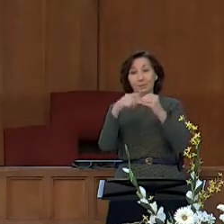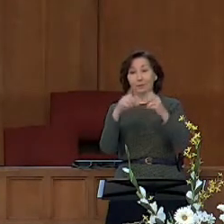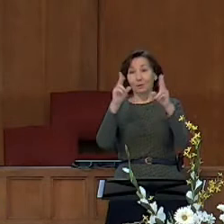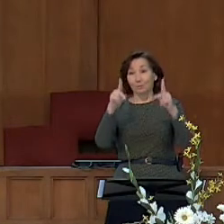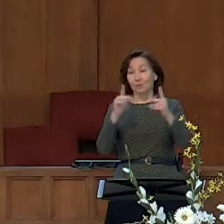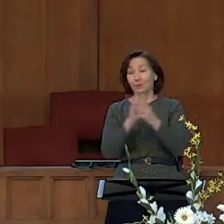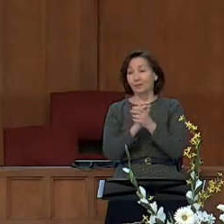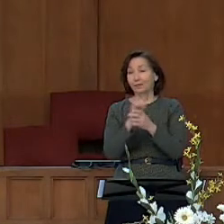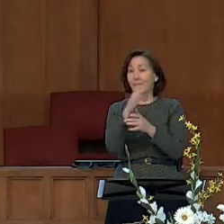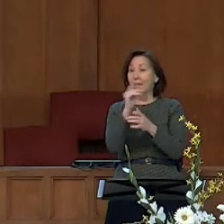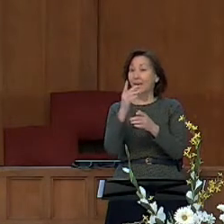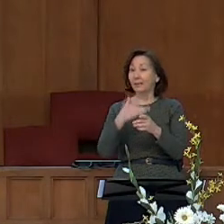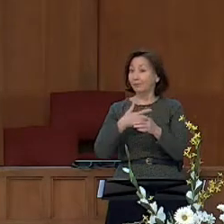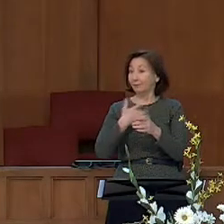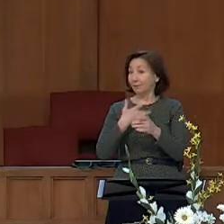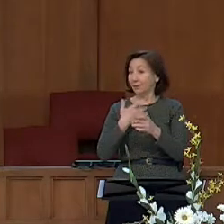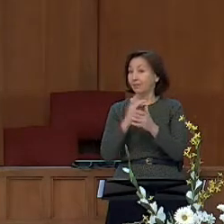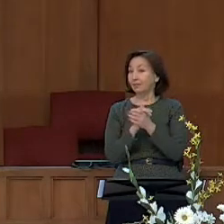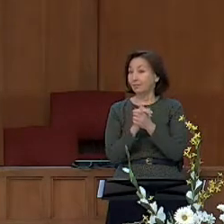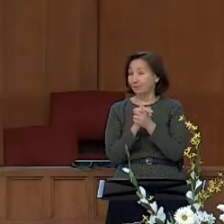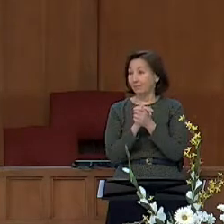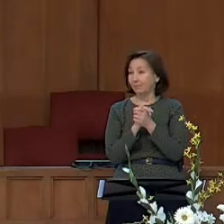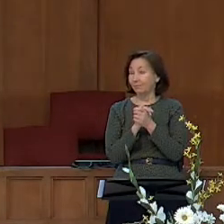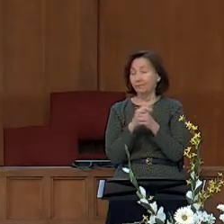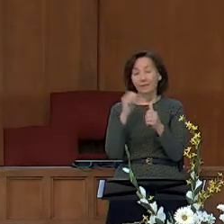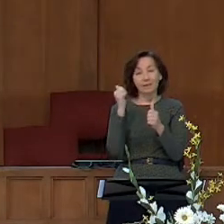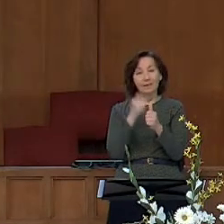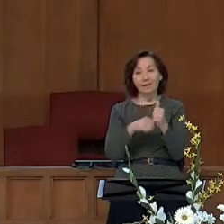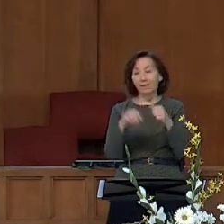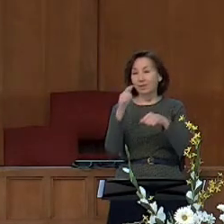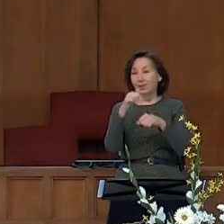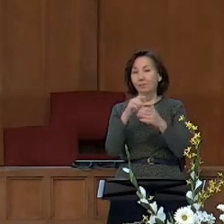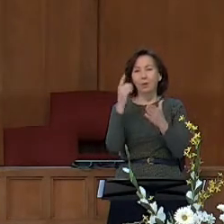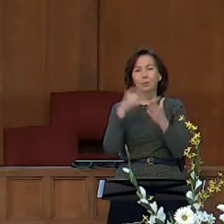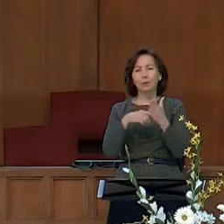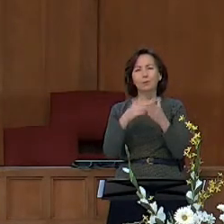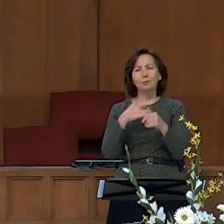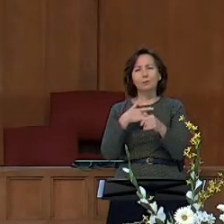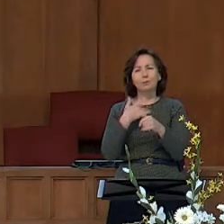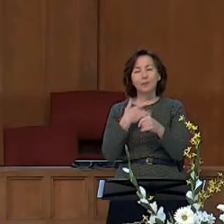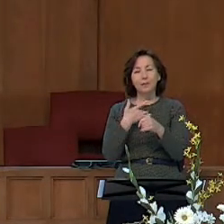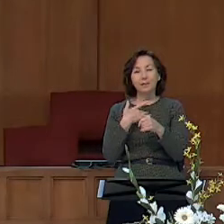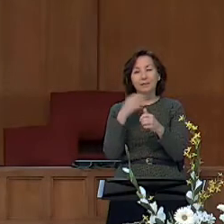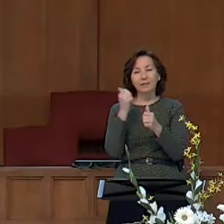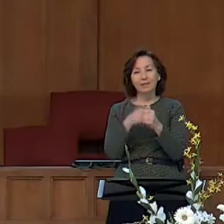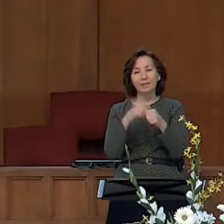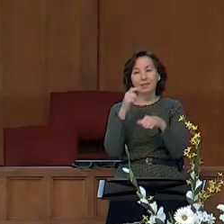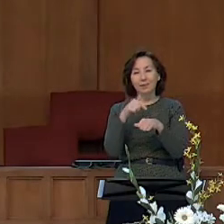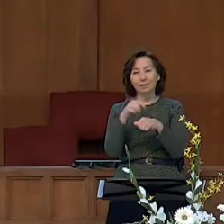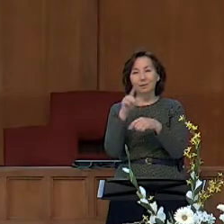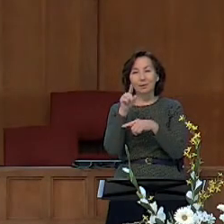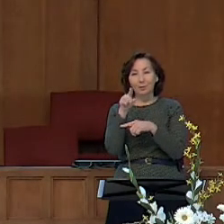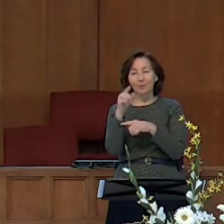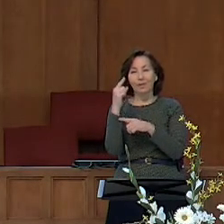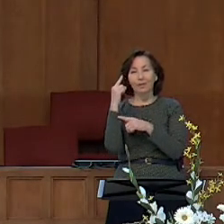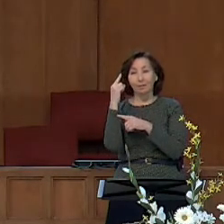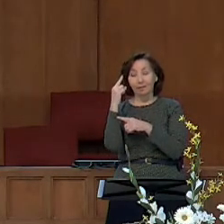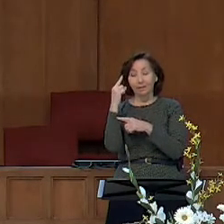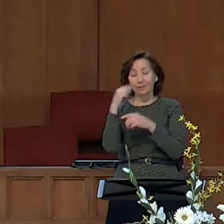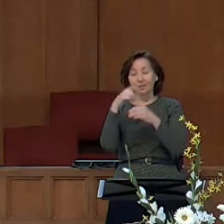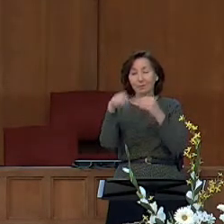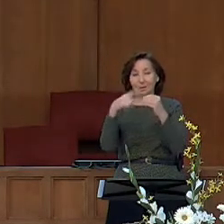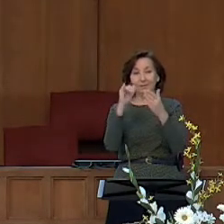and you feel every time, and what you feel every time you think about